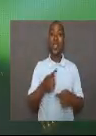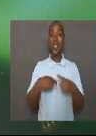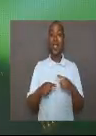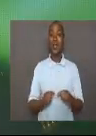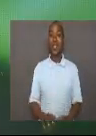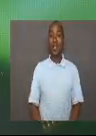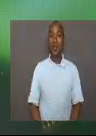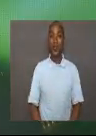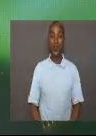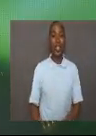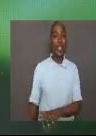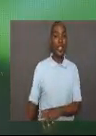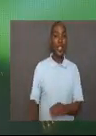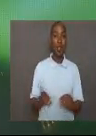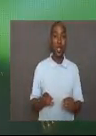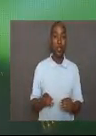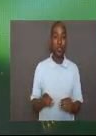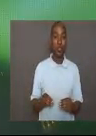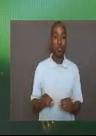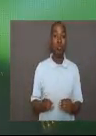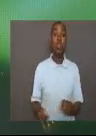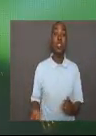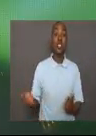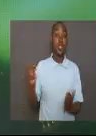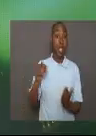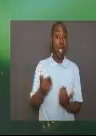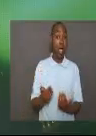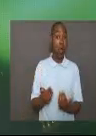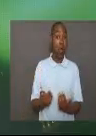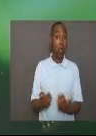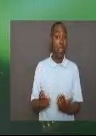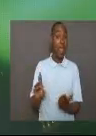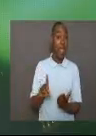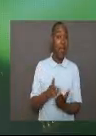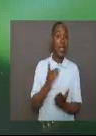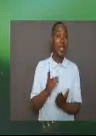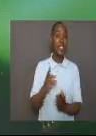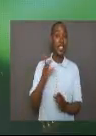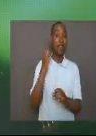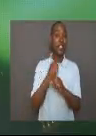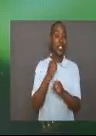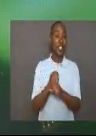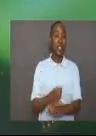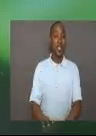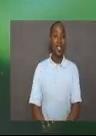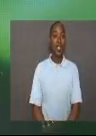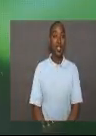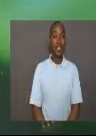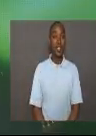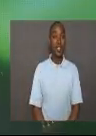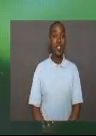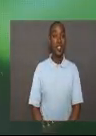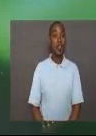Students, let us do an activity to review what we have learned.